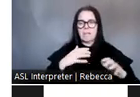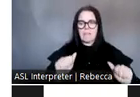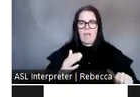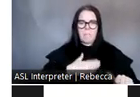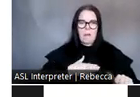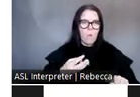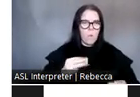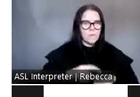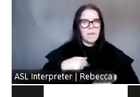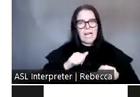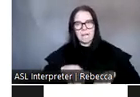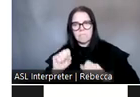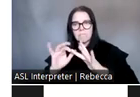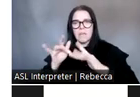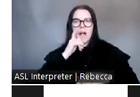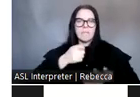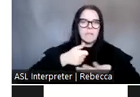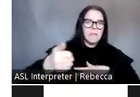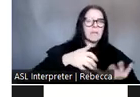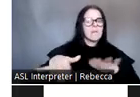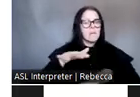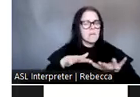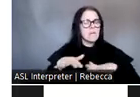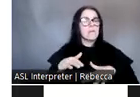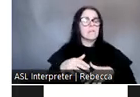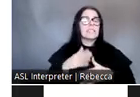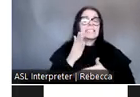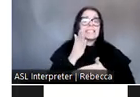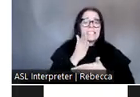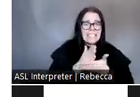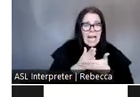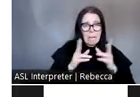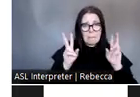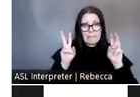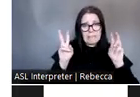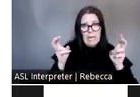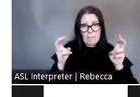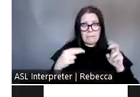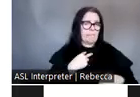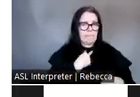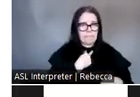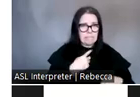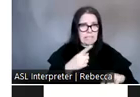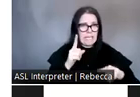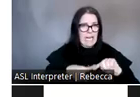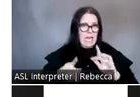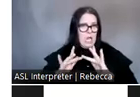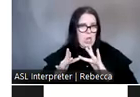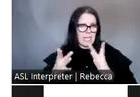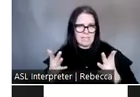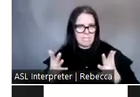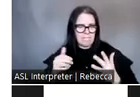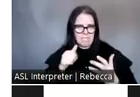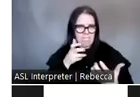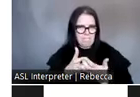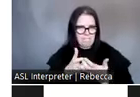often accessed online. Some topics don't lend themselves, obviously, to online delivery. And, you know, you could